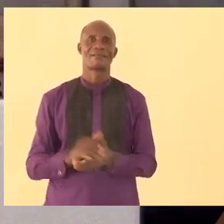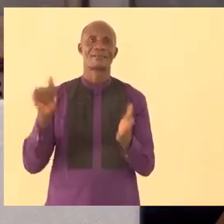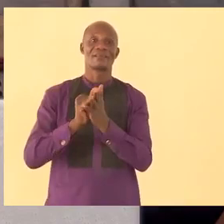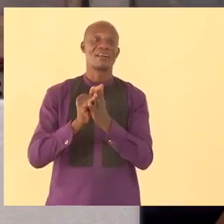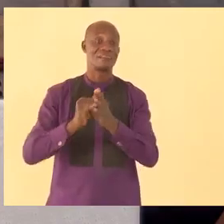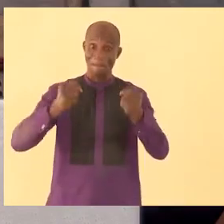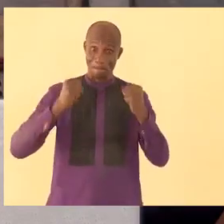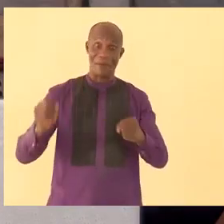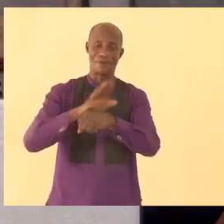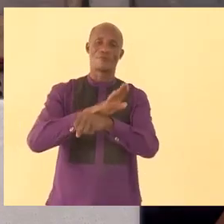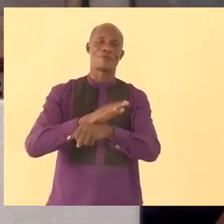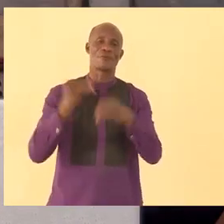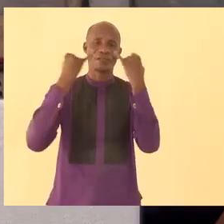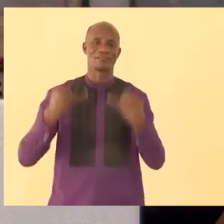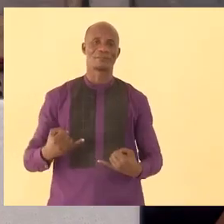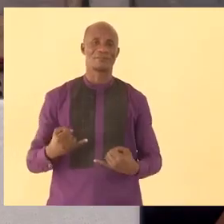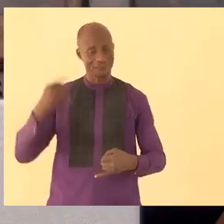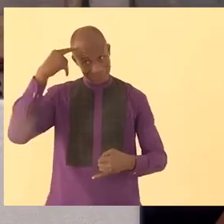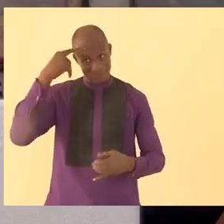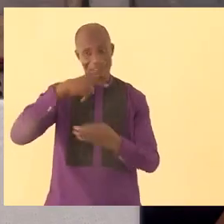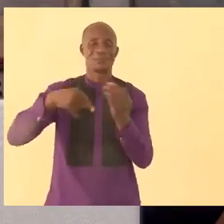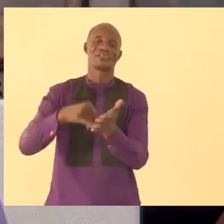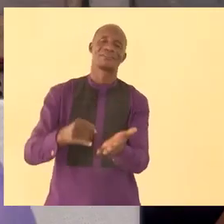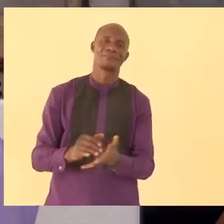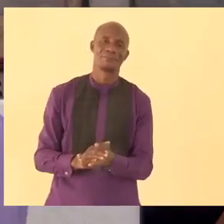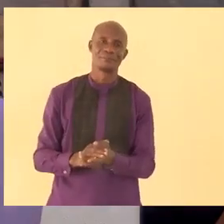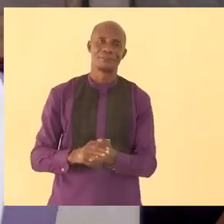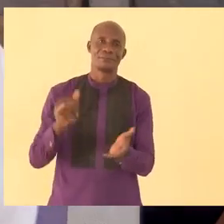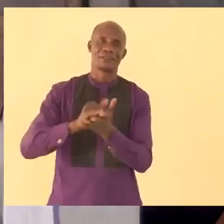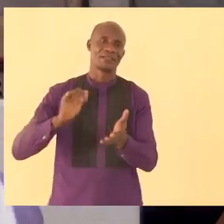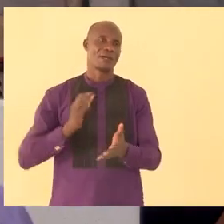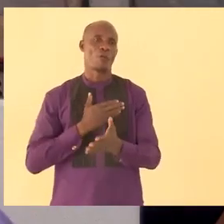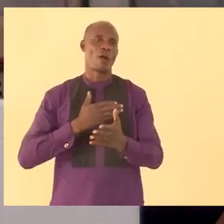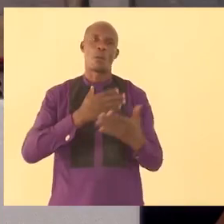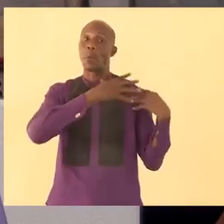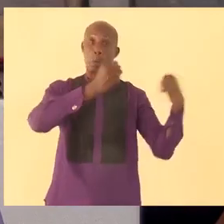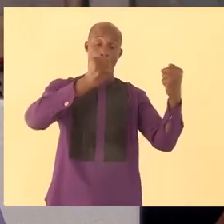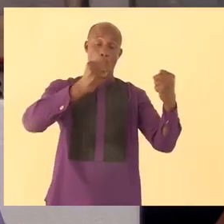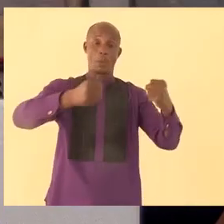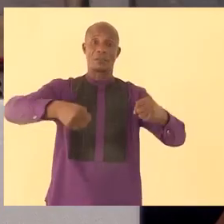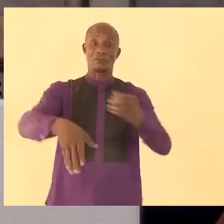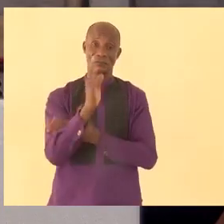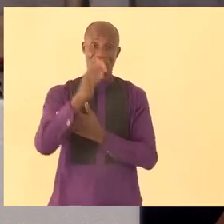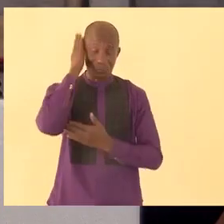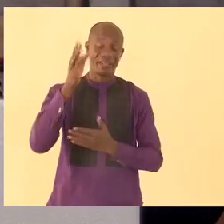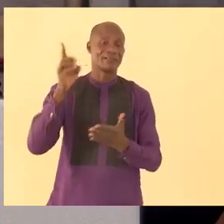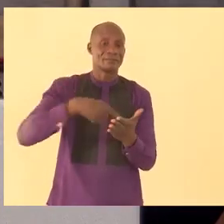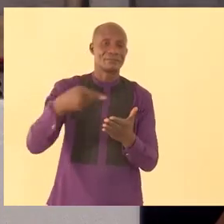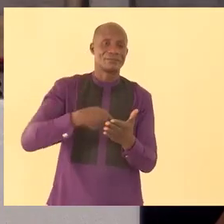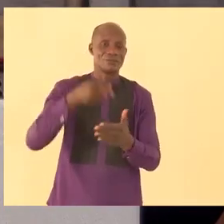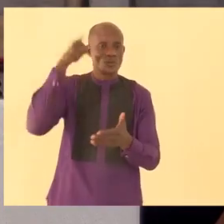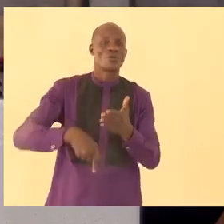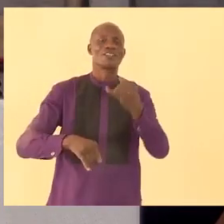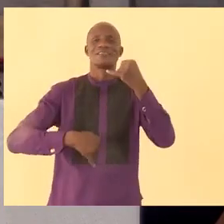That's a powerful image, isn't it? I mean, just give it a thought that our Almighty God will dance for us.